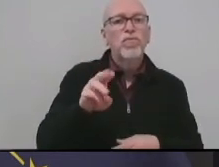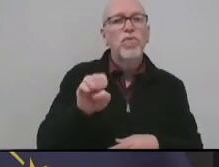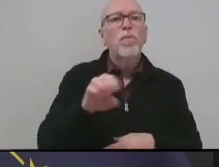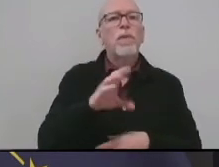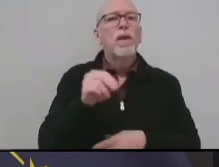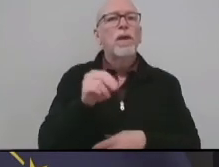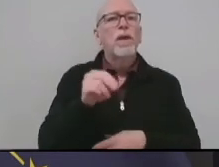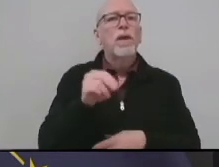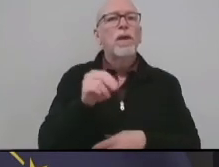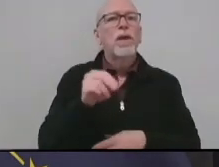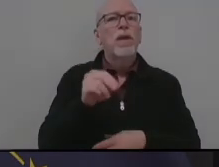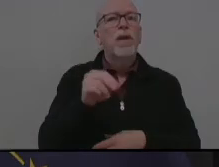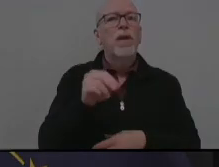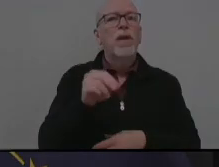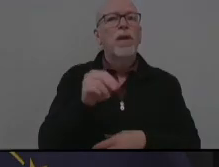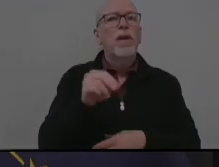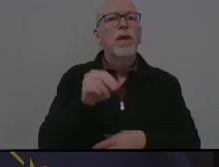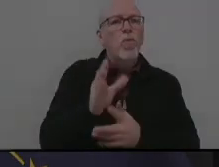cancer or have